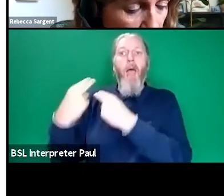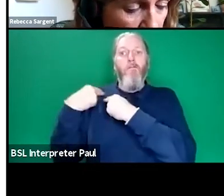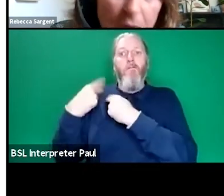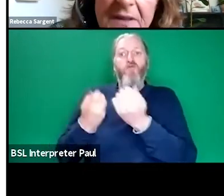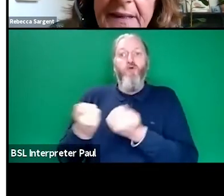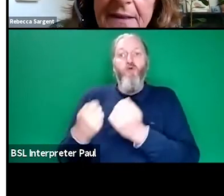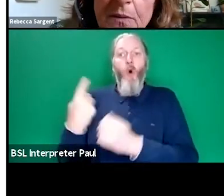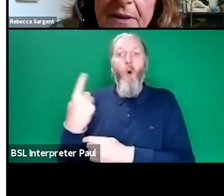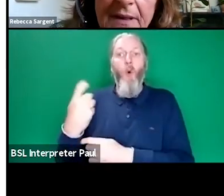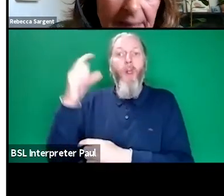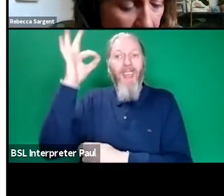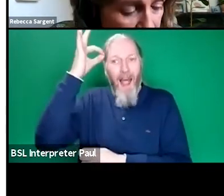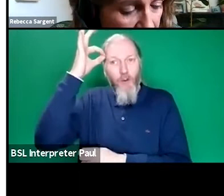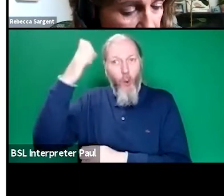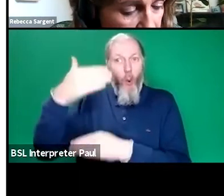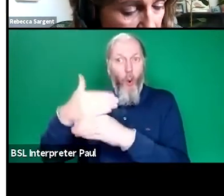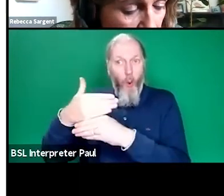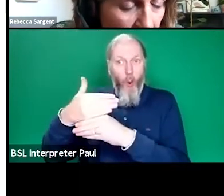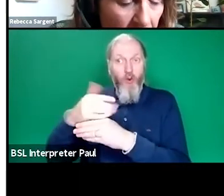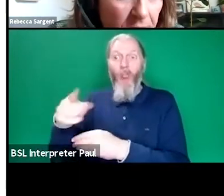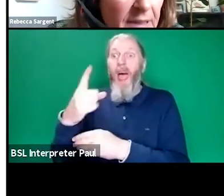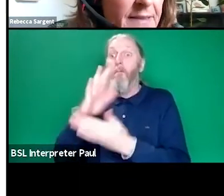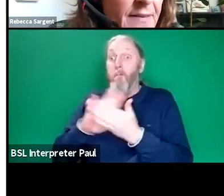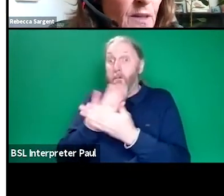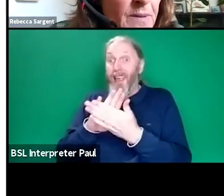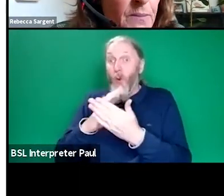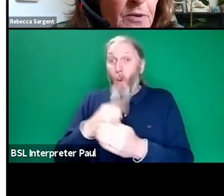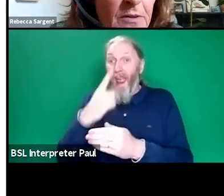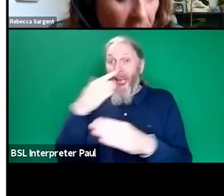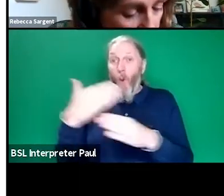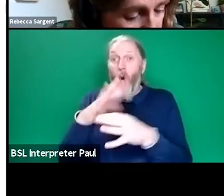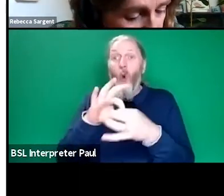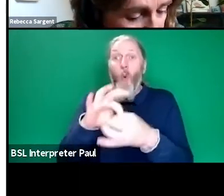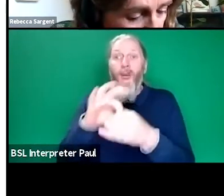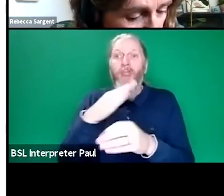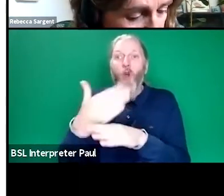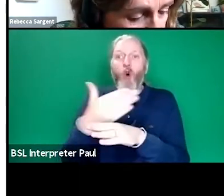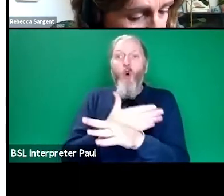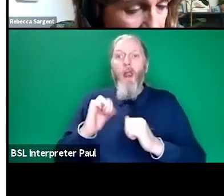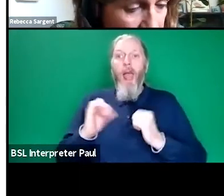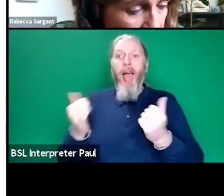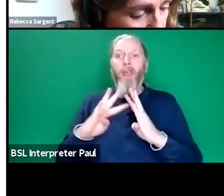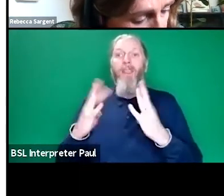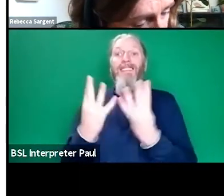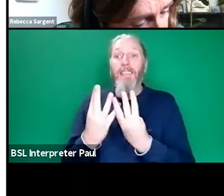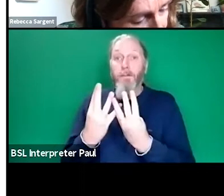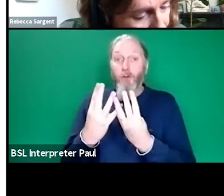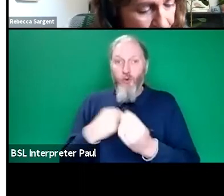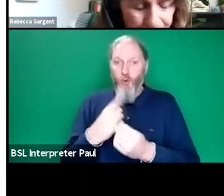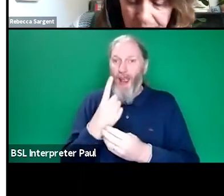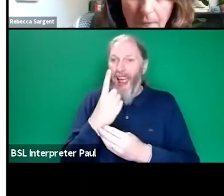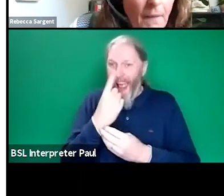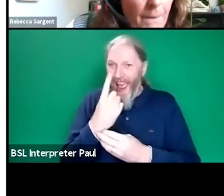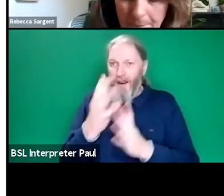to do was work together with our early help teams to really develop and improve our integrated working into the